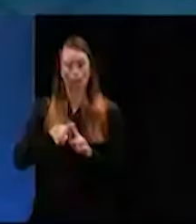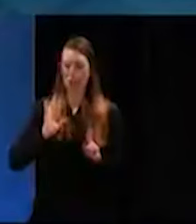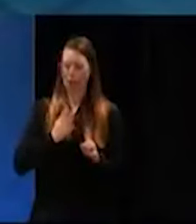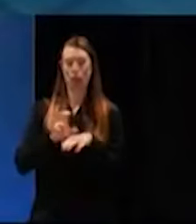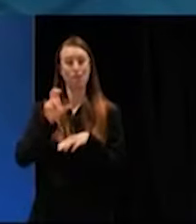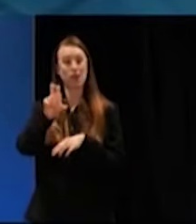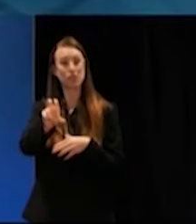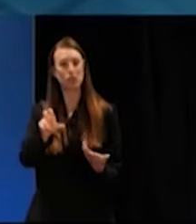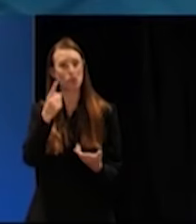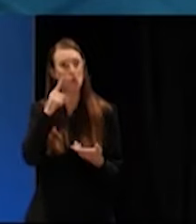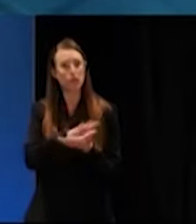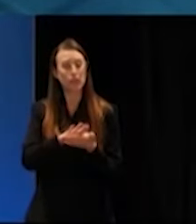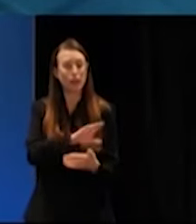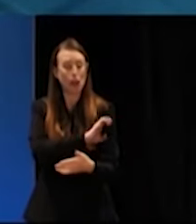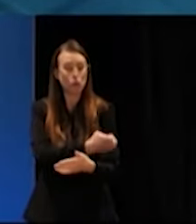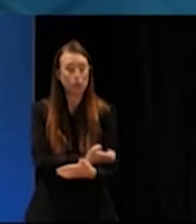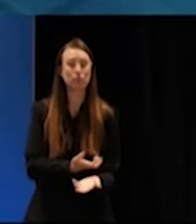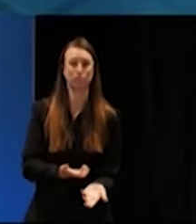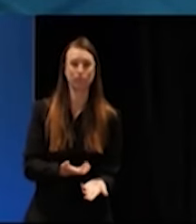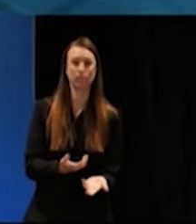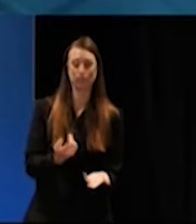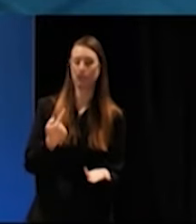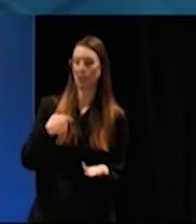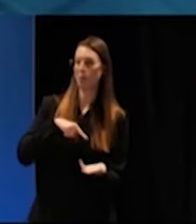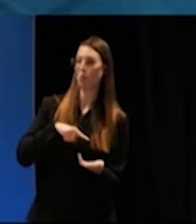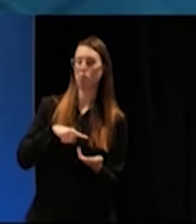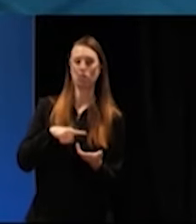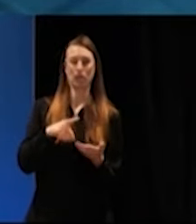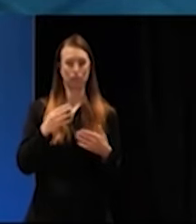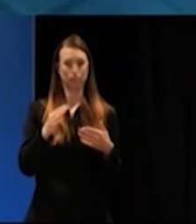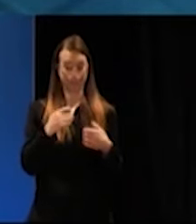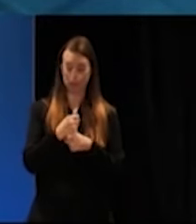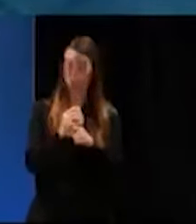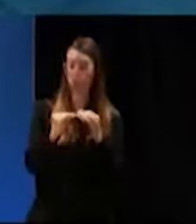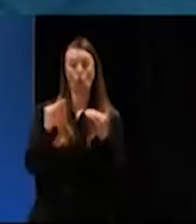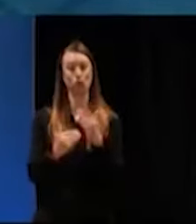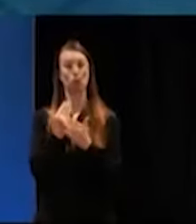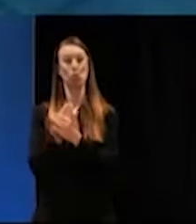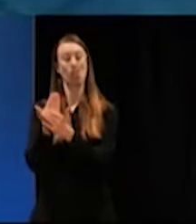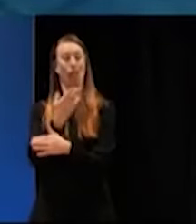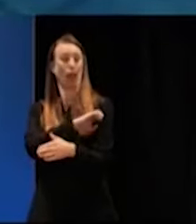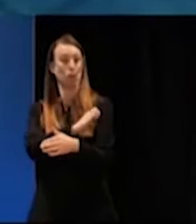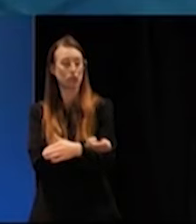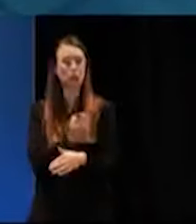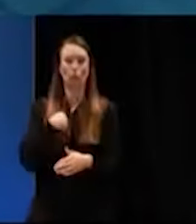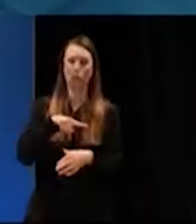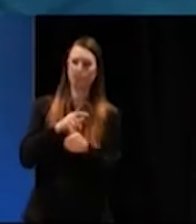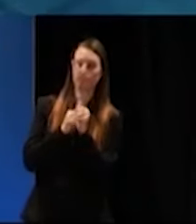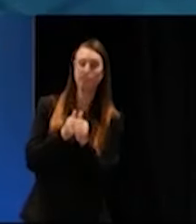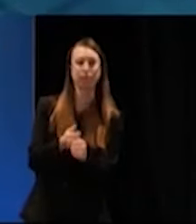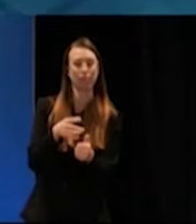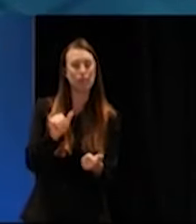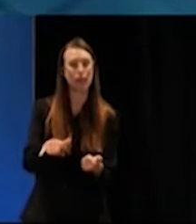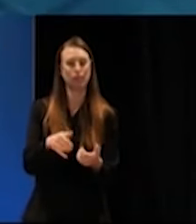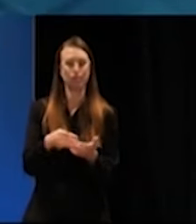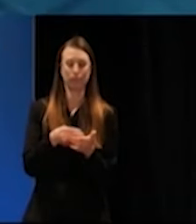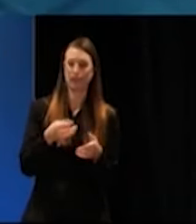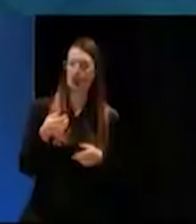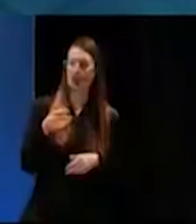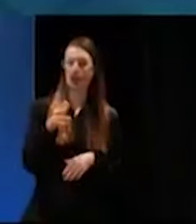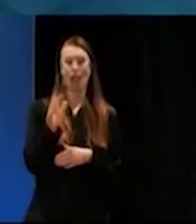the Power Authority, New York NYPA, to build more renewables. Yes, they're leaning into this as well, spending $25 million each year